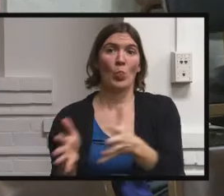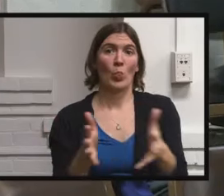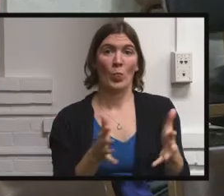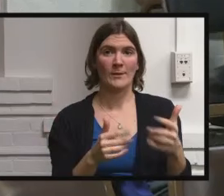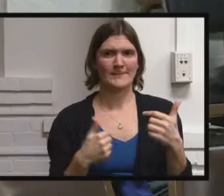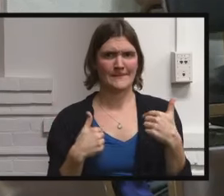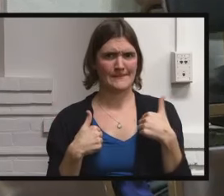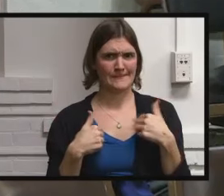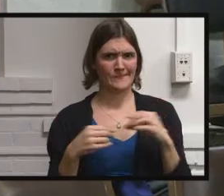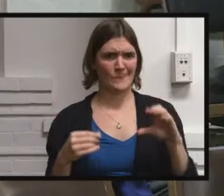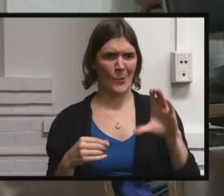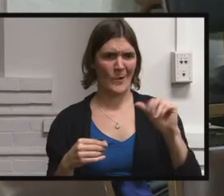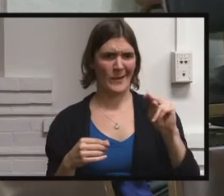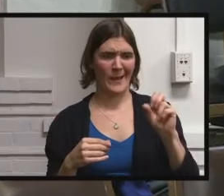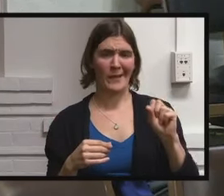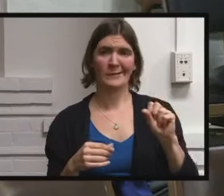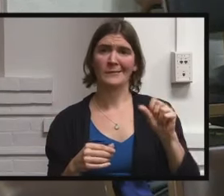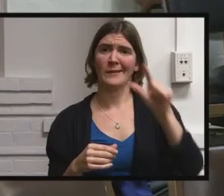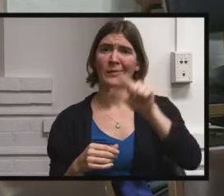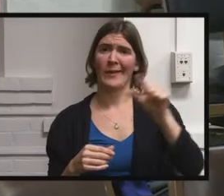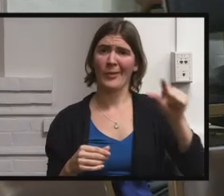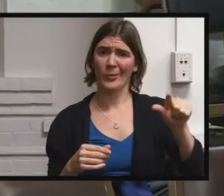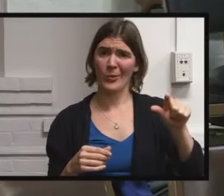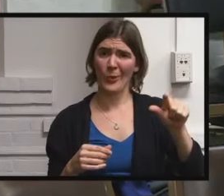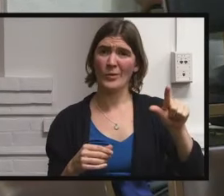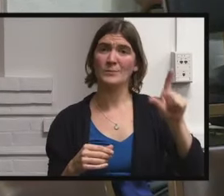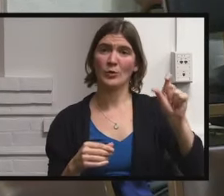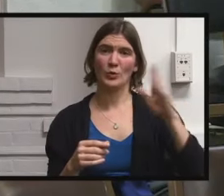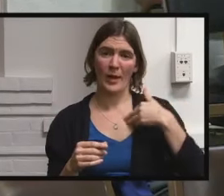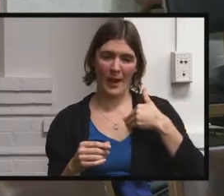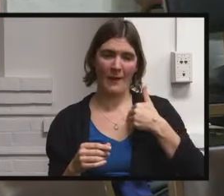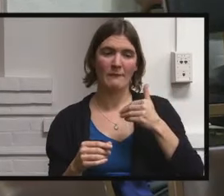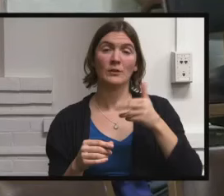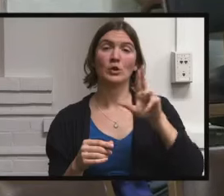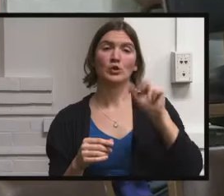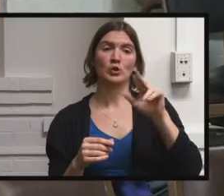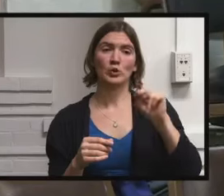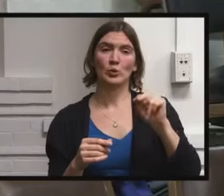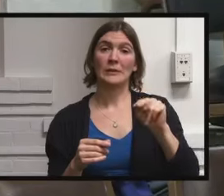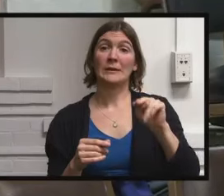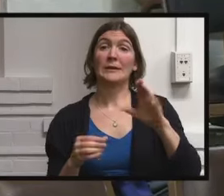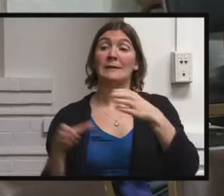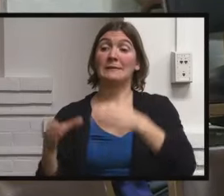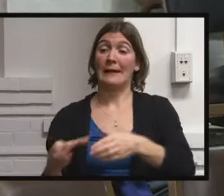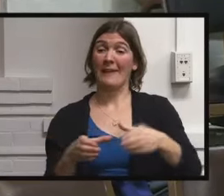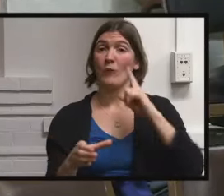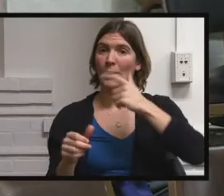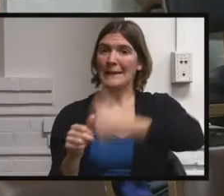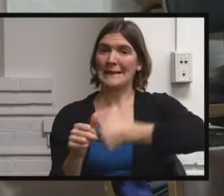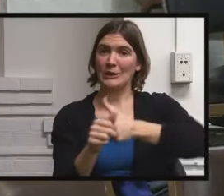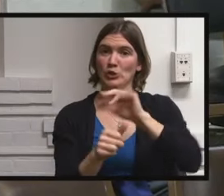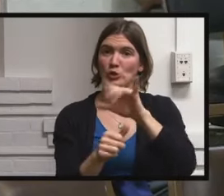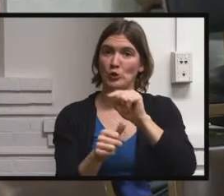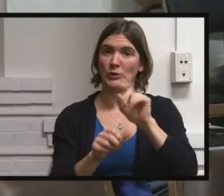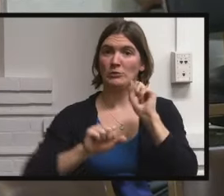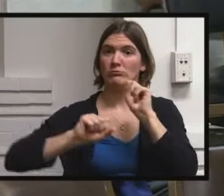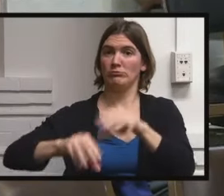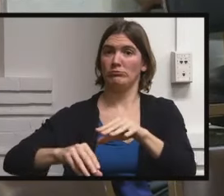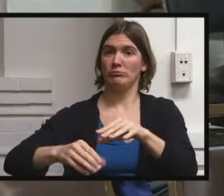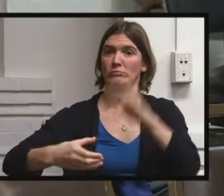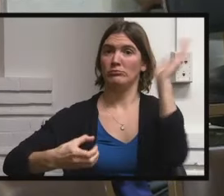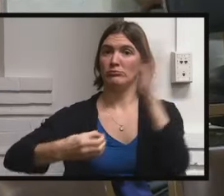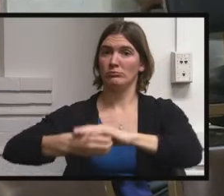what our ordinance says is that each individual unit is supposed to have a trash can available for them to use, or some sort of